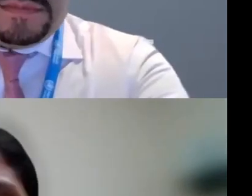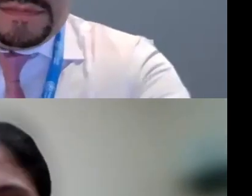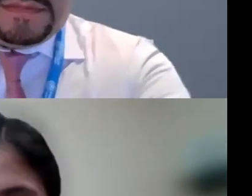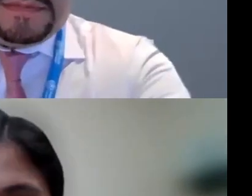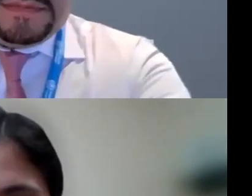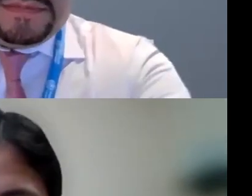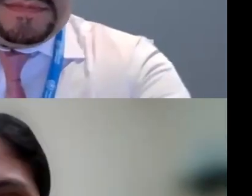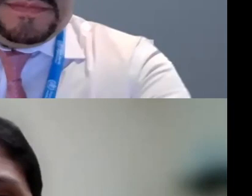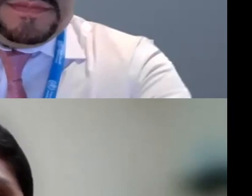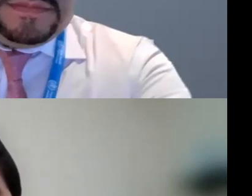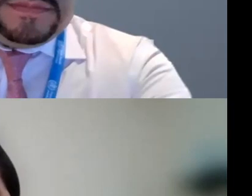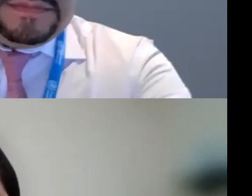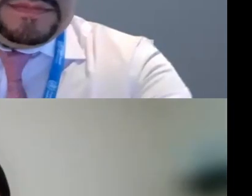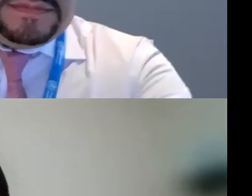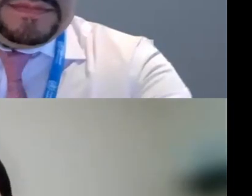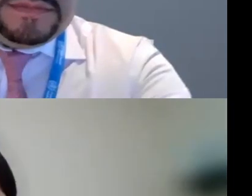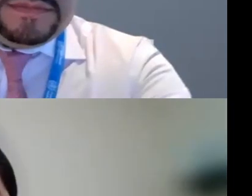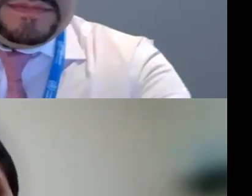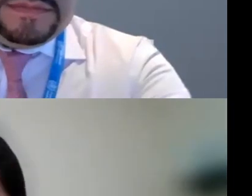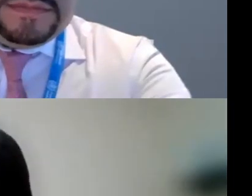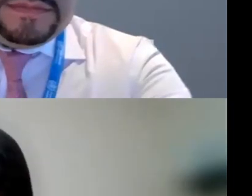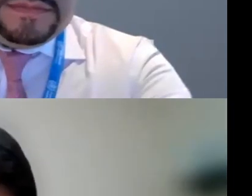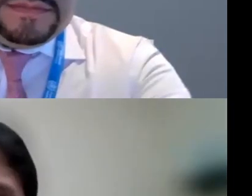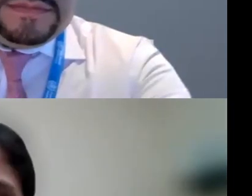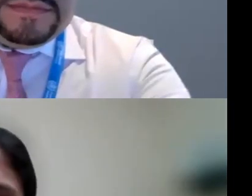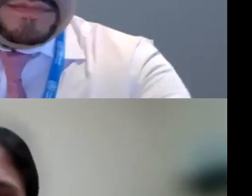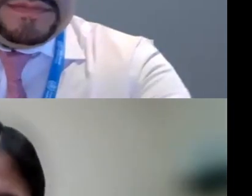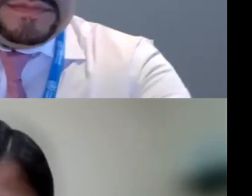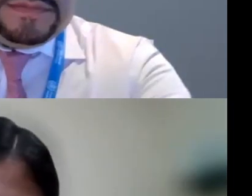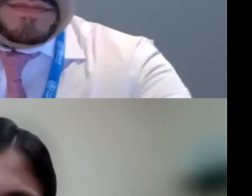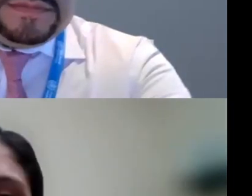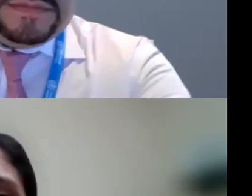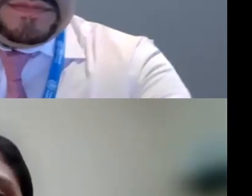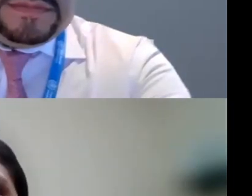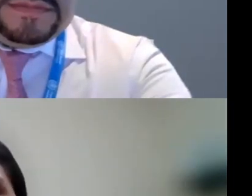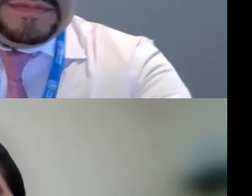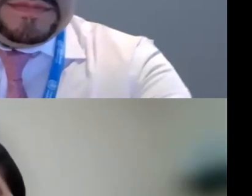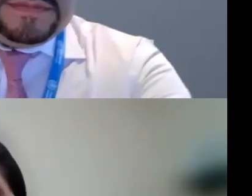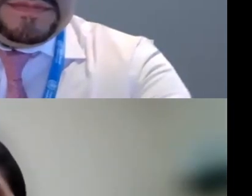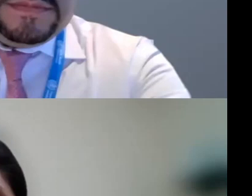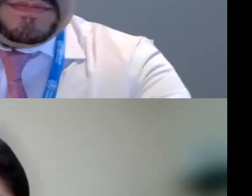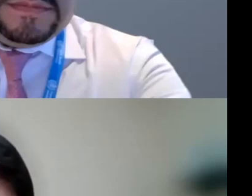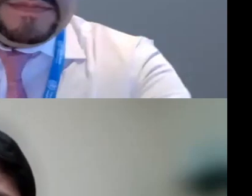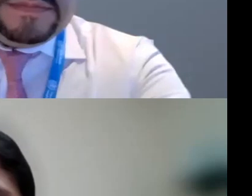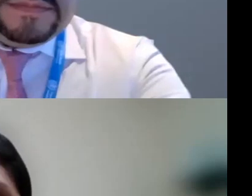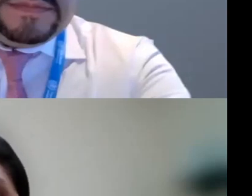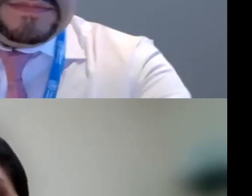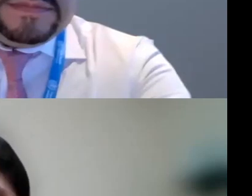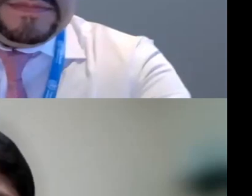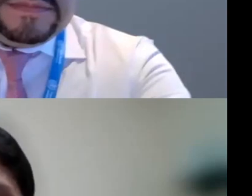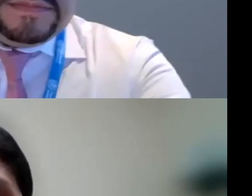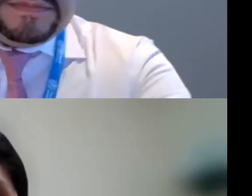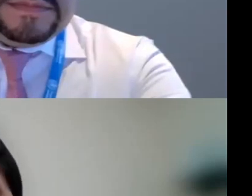and dissemination strategies to get to the whole society groups. Also, there is lack